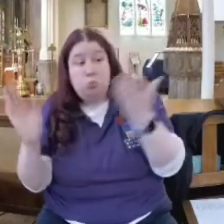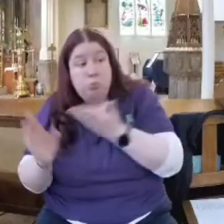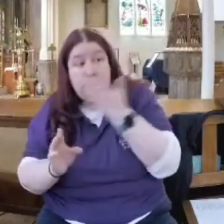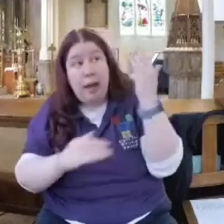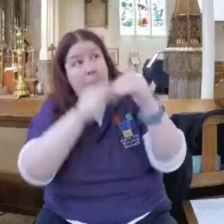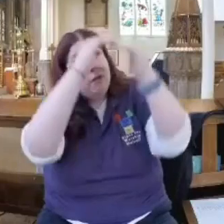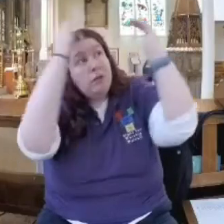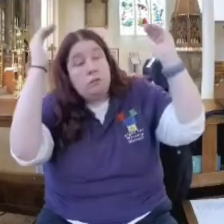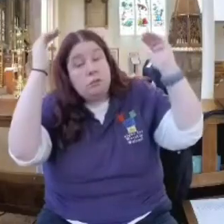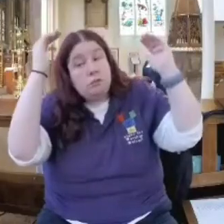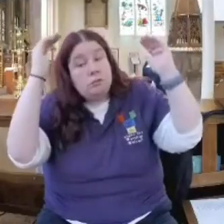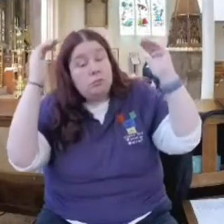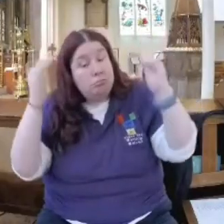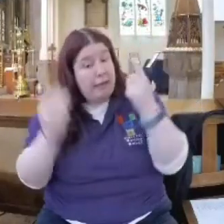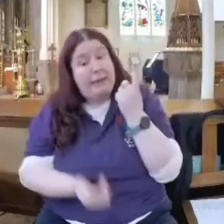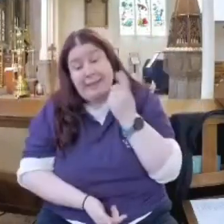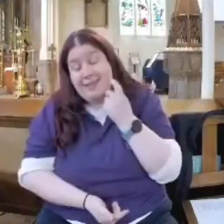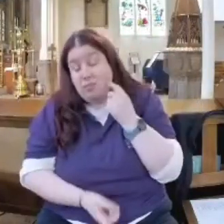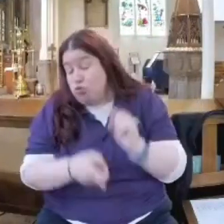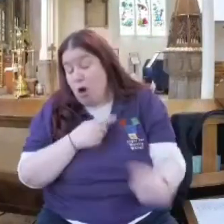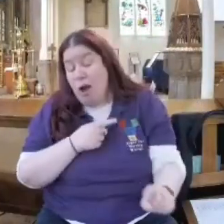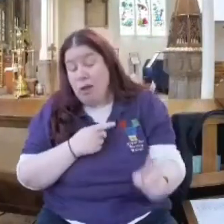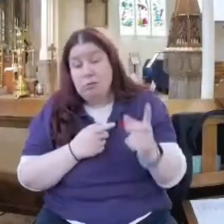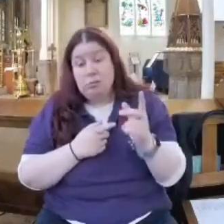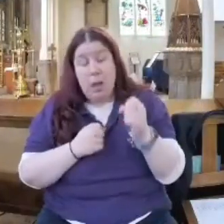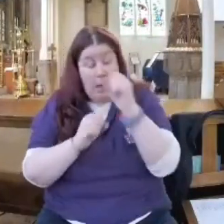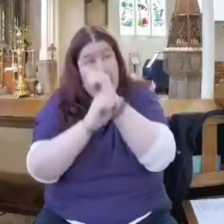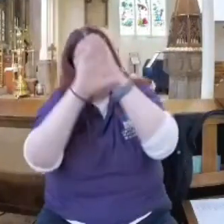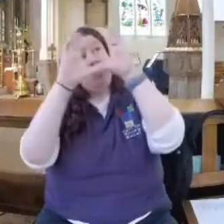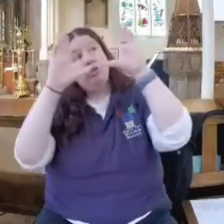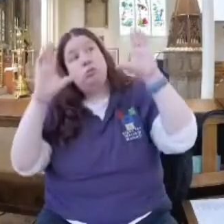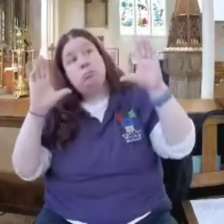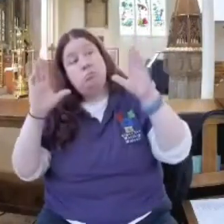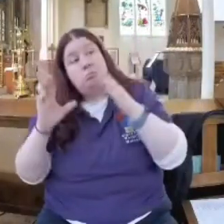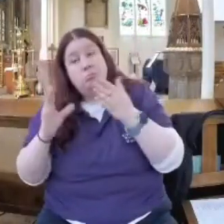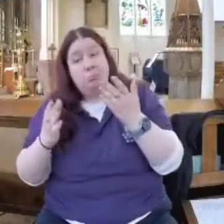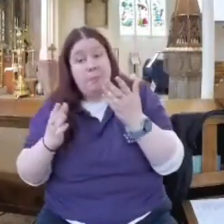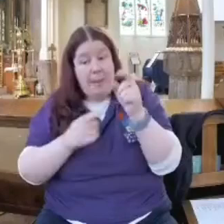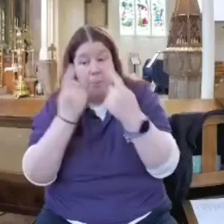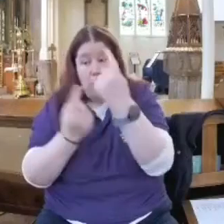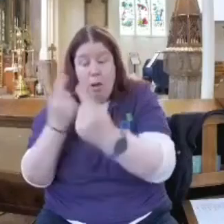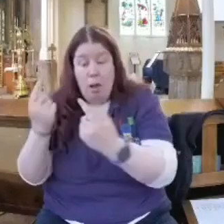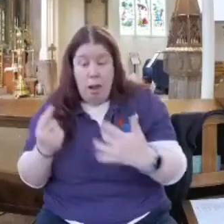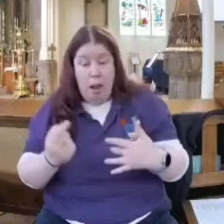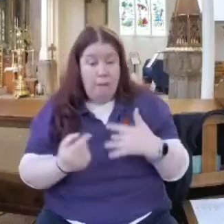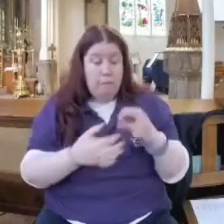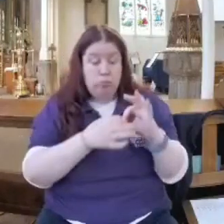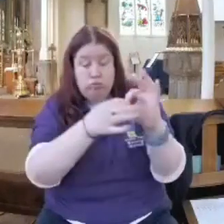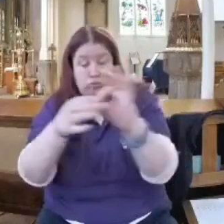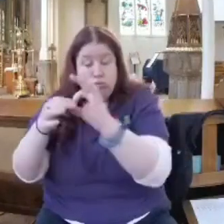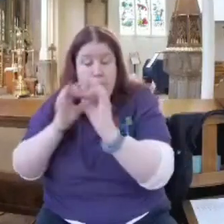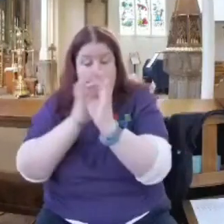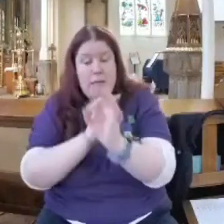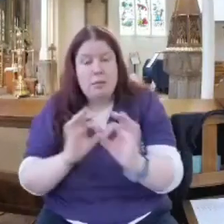peace. But of course, he didn't read sufficient history. He didn't know that the consequence of imagining